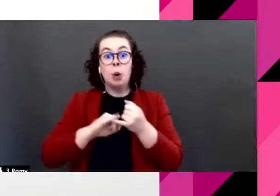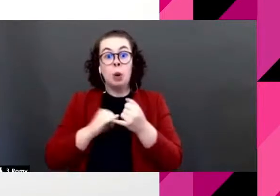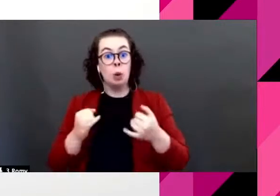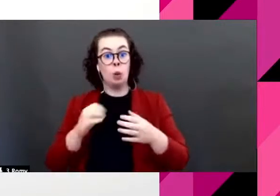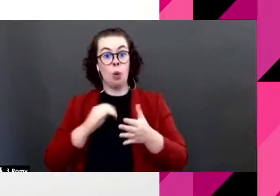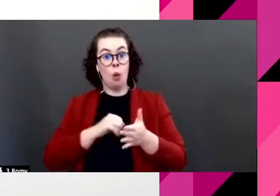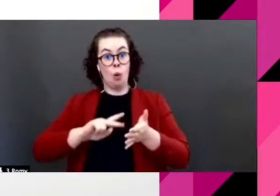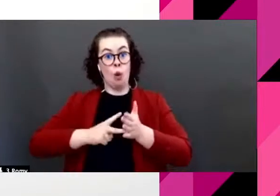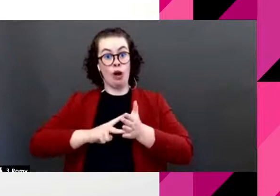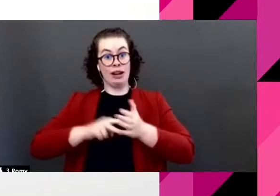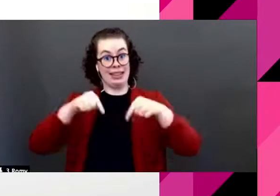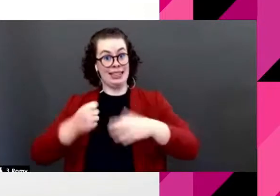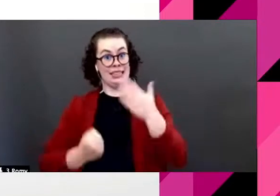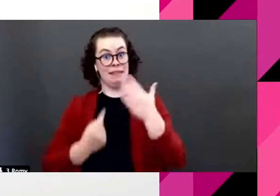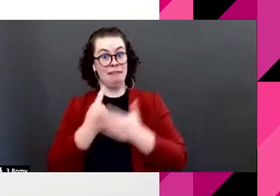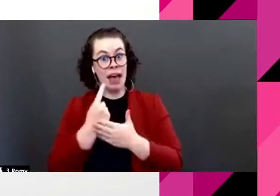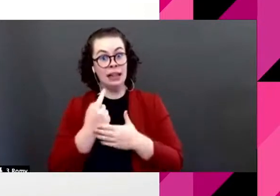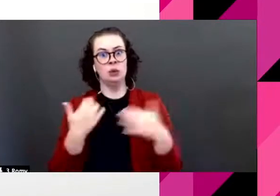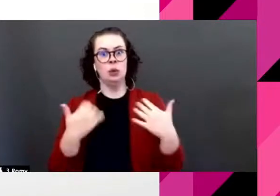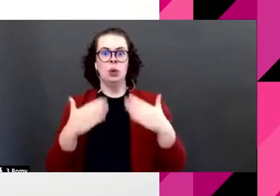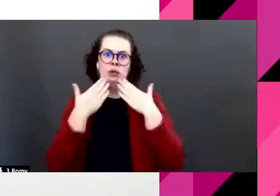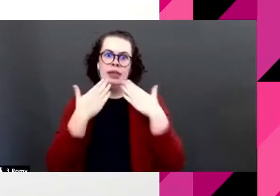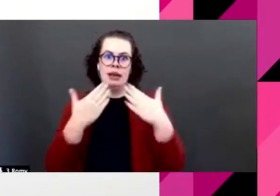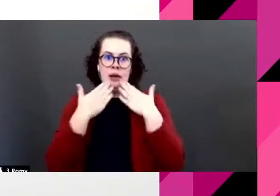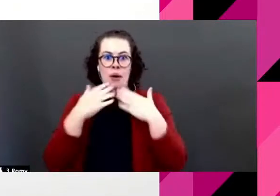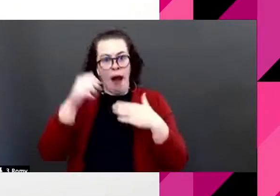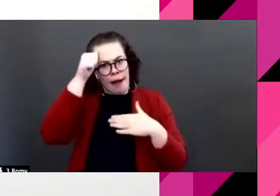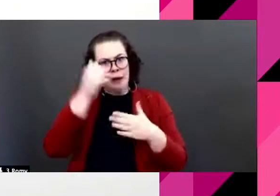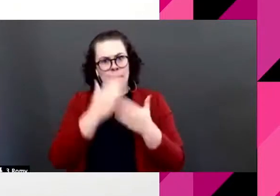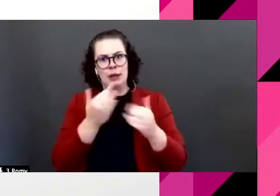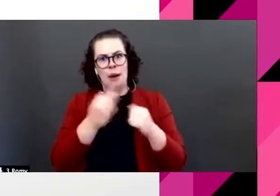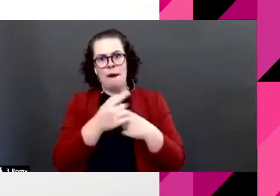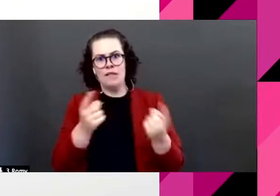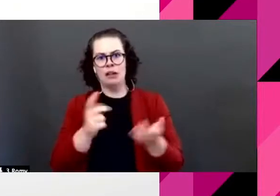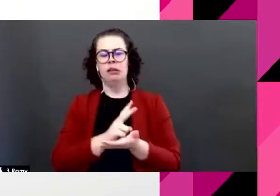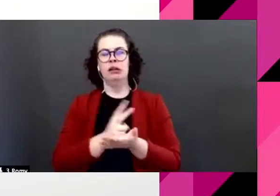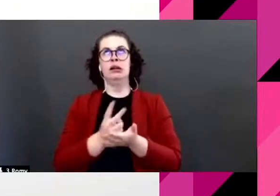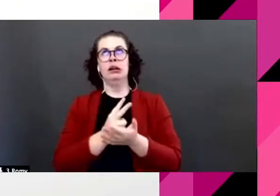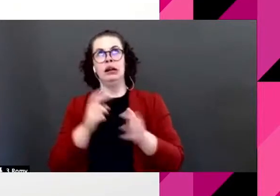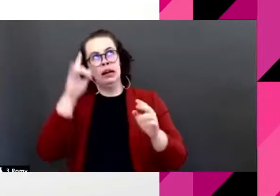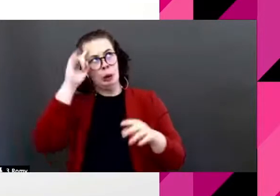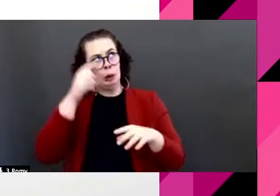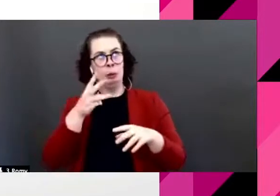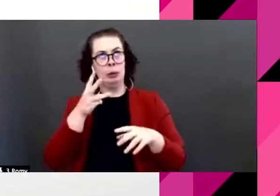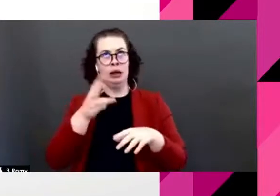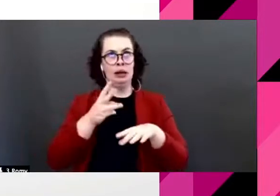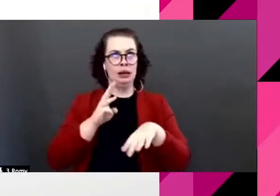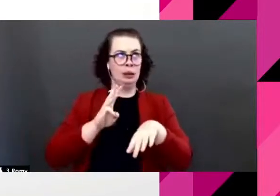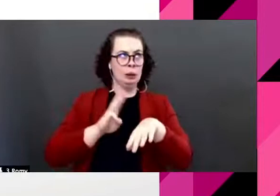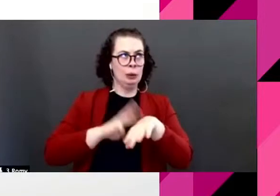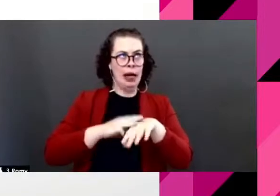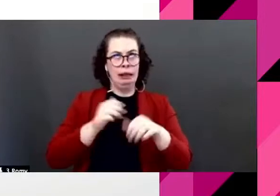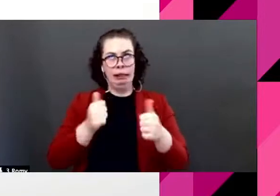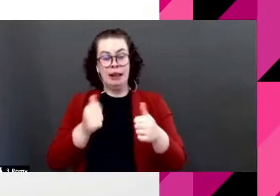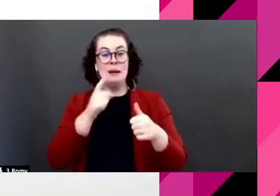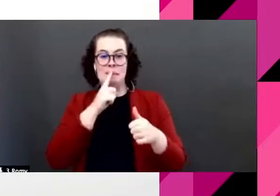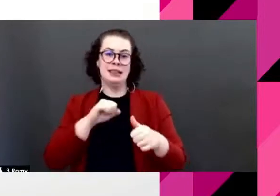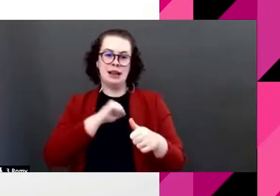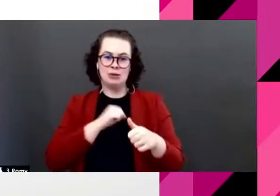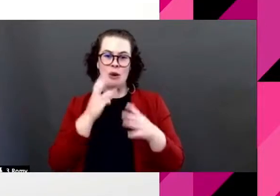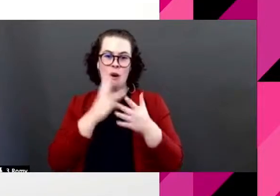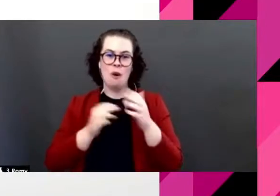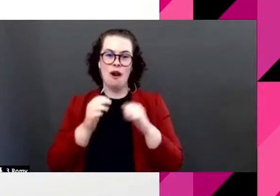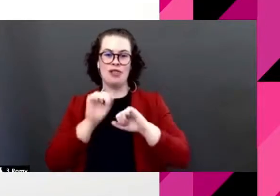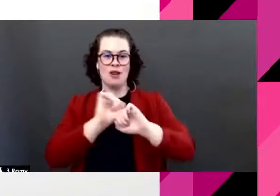I know it must have caused a few sleepless nights, but I'm sure it will be all worth your great efforts. And my